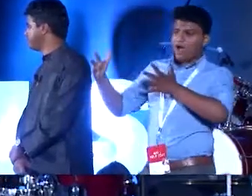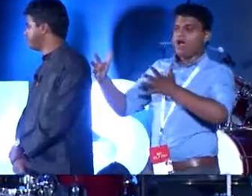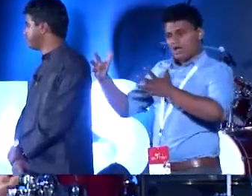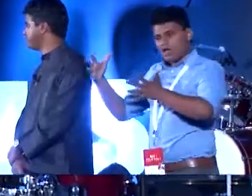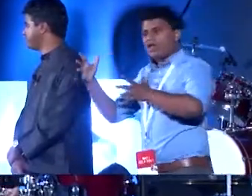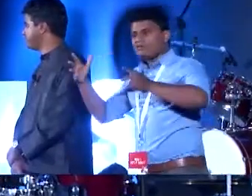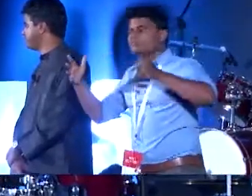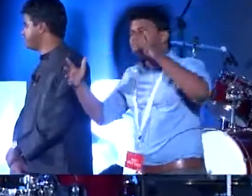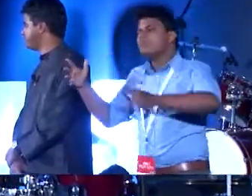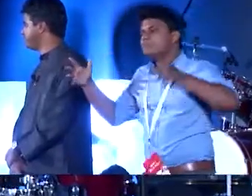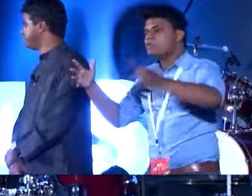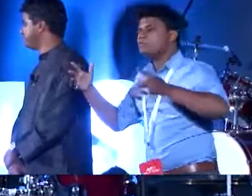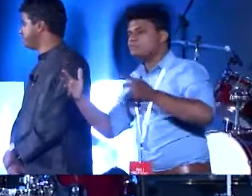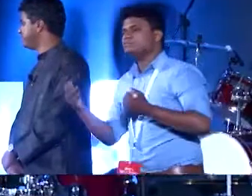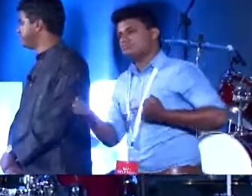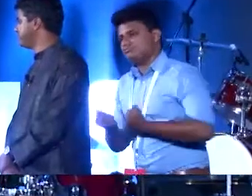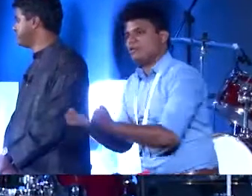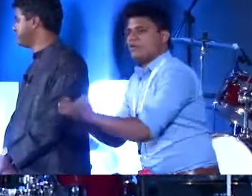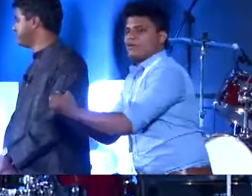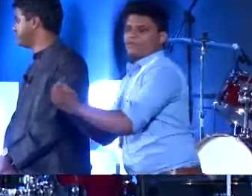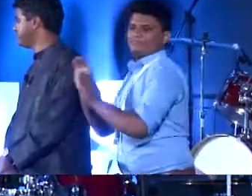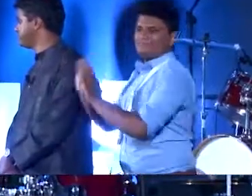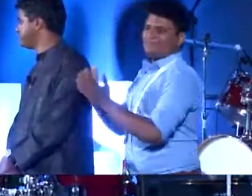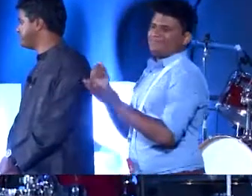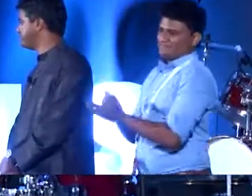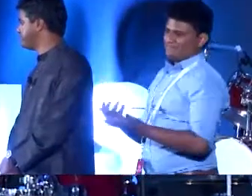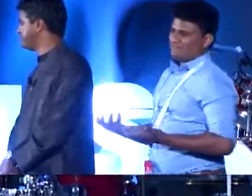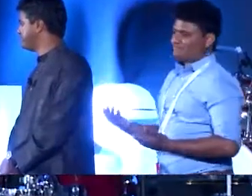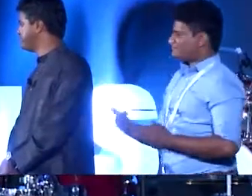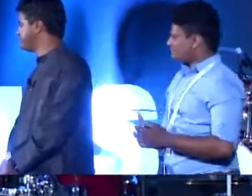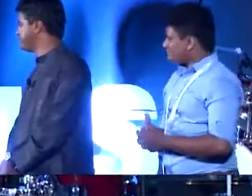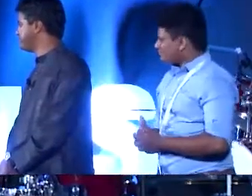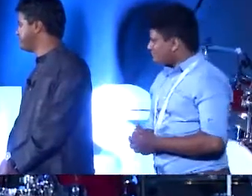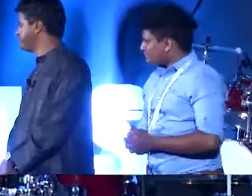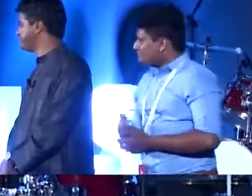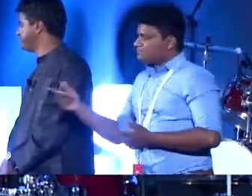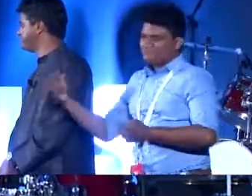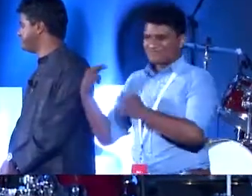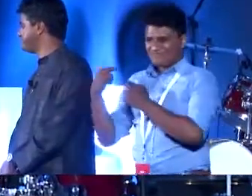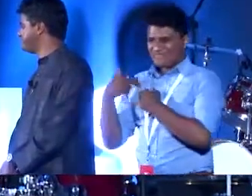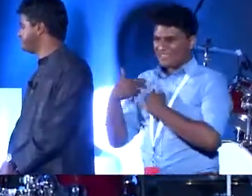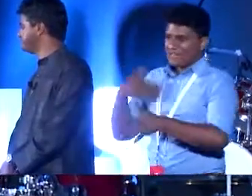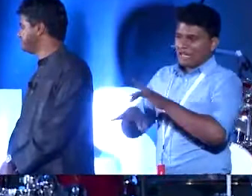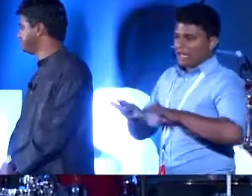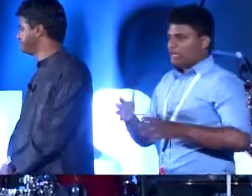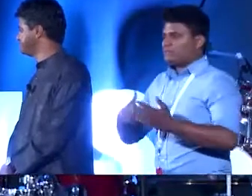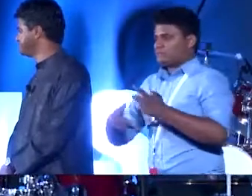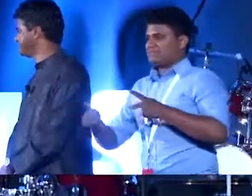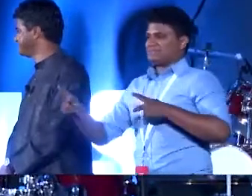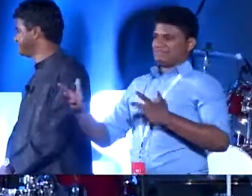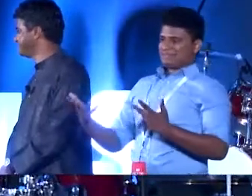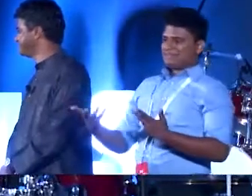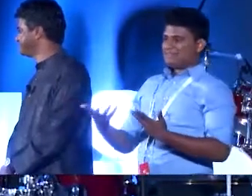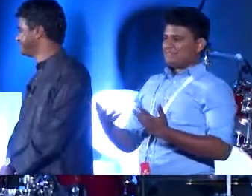follow and execute that dream. And being from operations and technologies as my job, I have execution